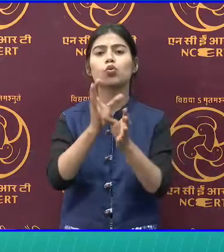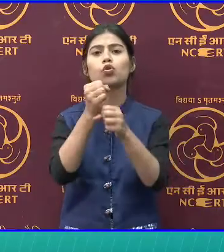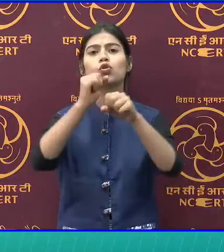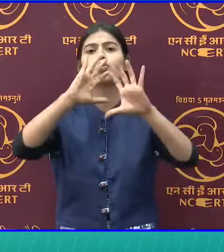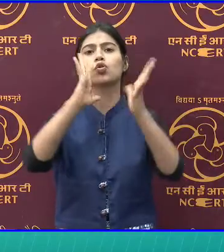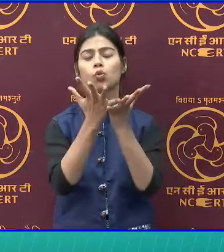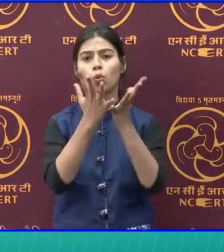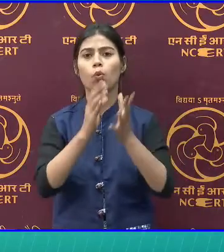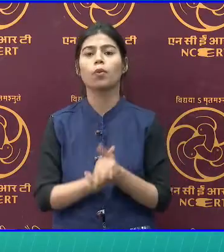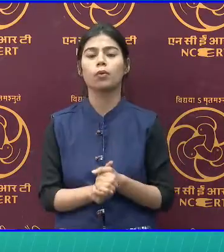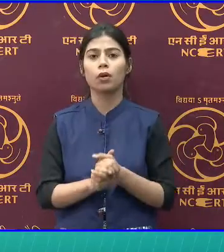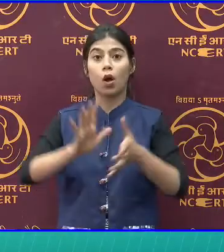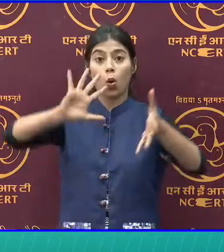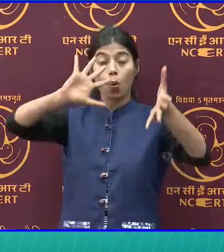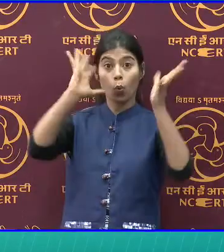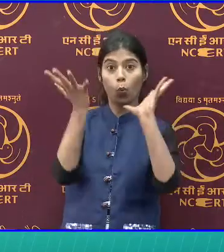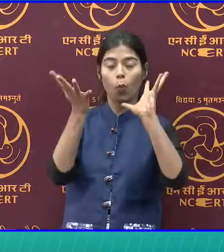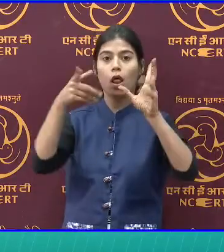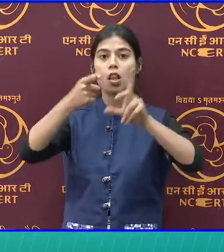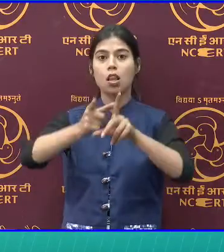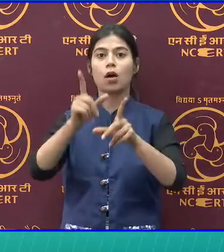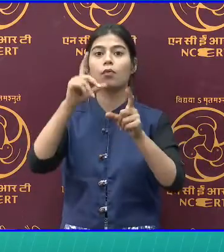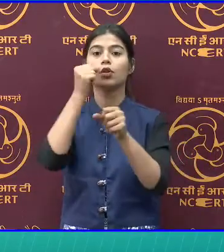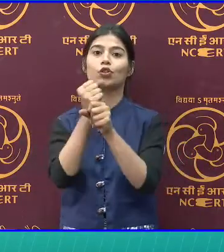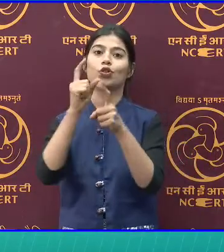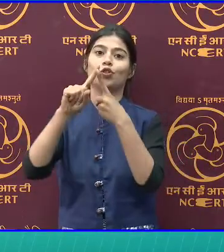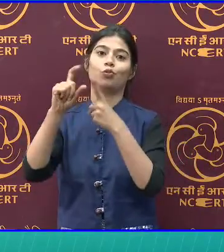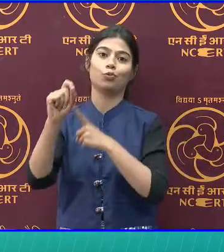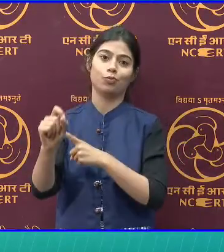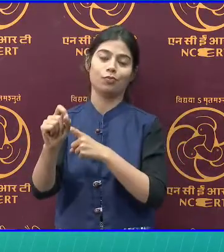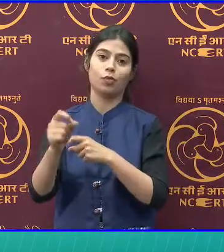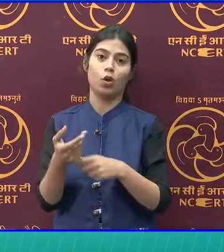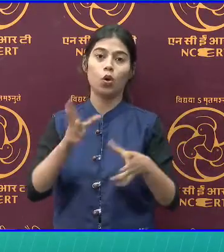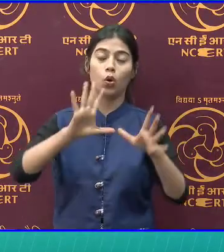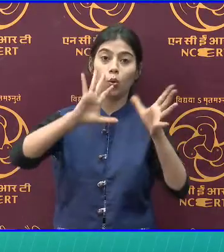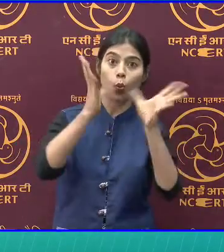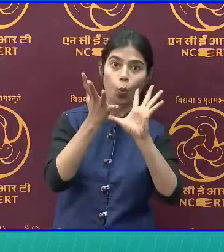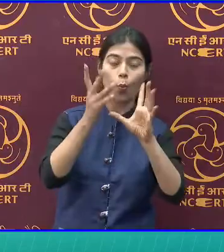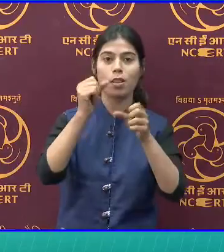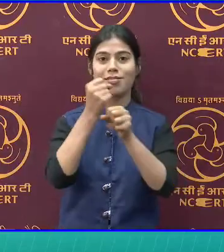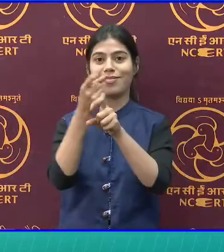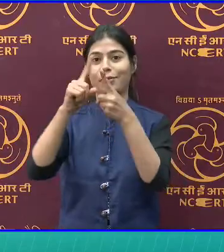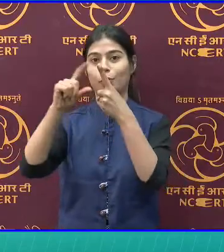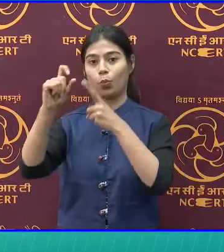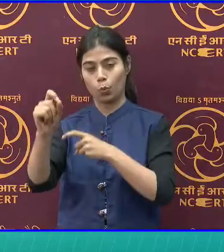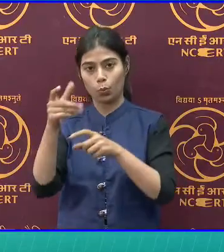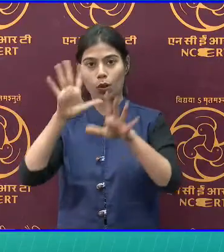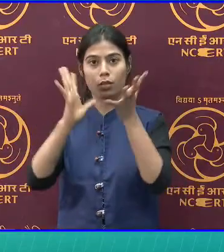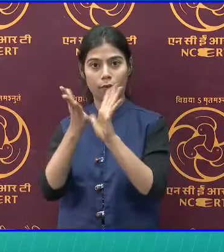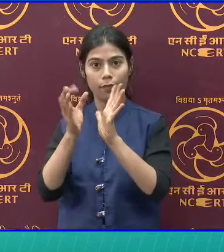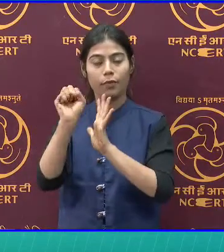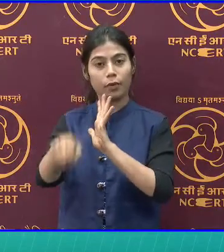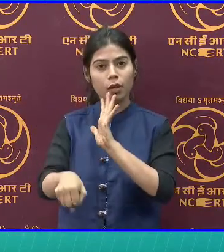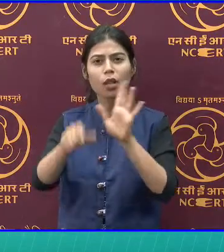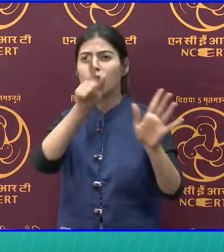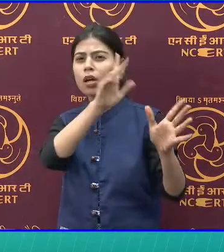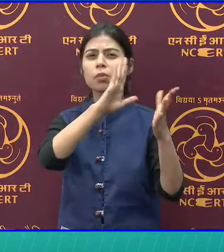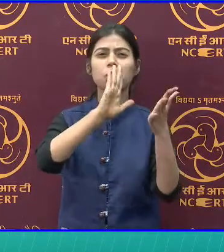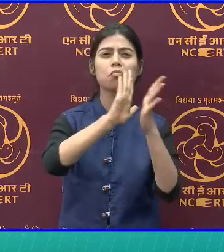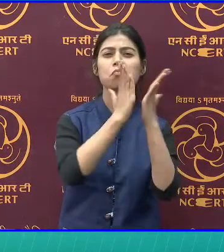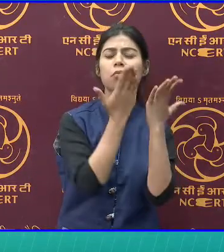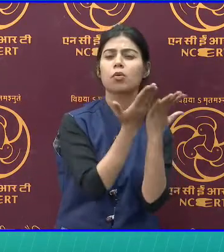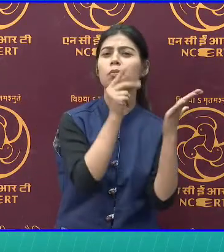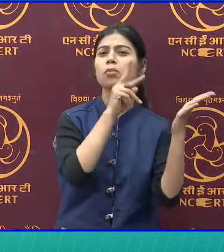first to the global, a world level geography actually, the global features of geography. Whereas this textbook is introducing